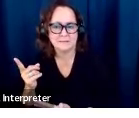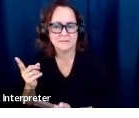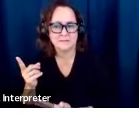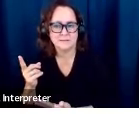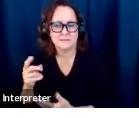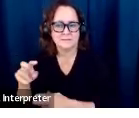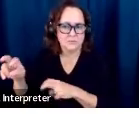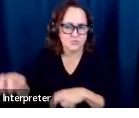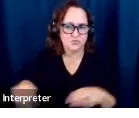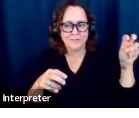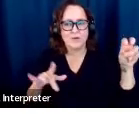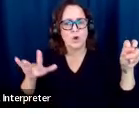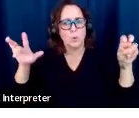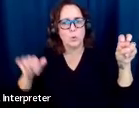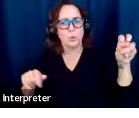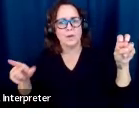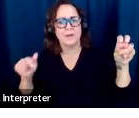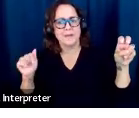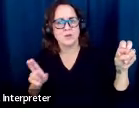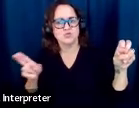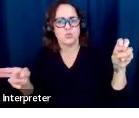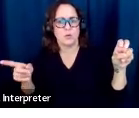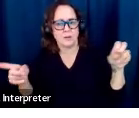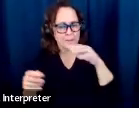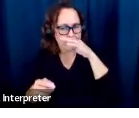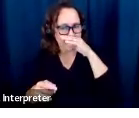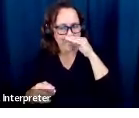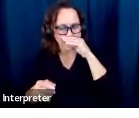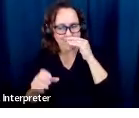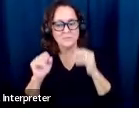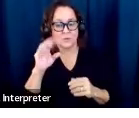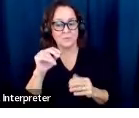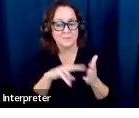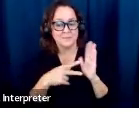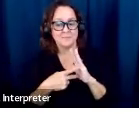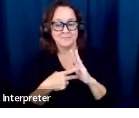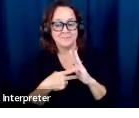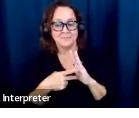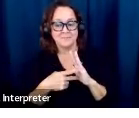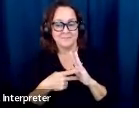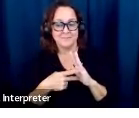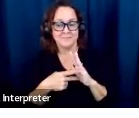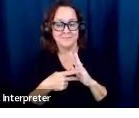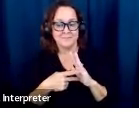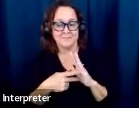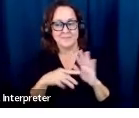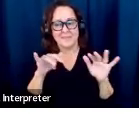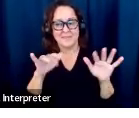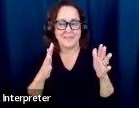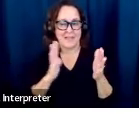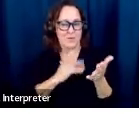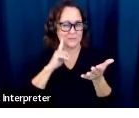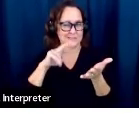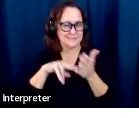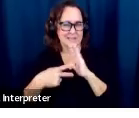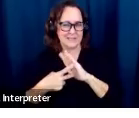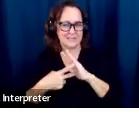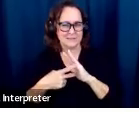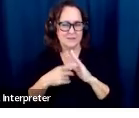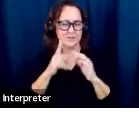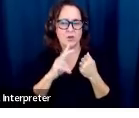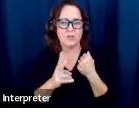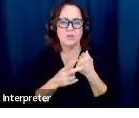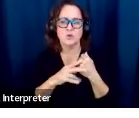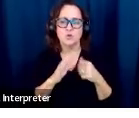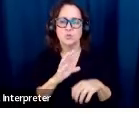enroll in the IDD waiver itself. So in that sense, that is kind of the intent of this reserve